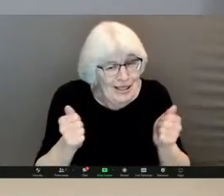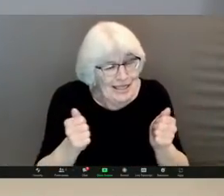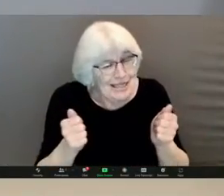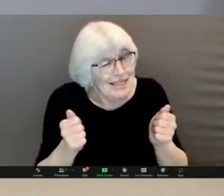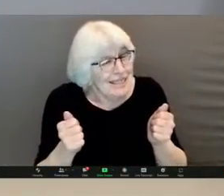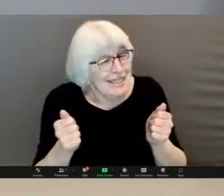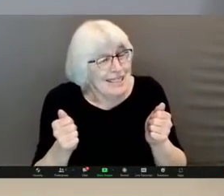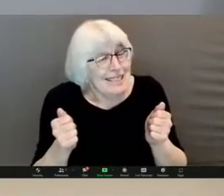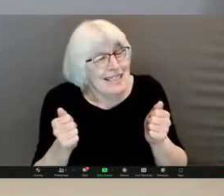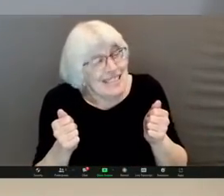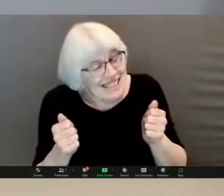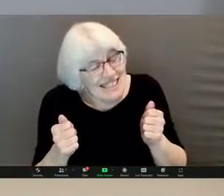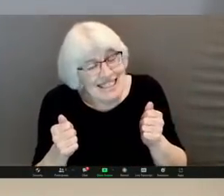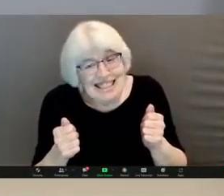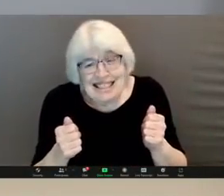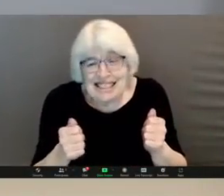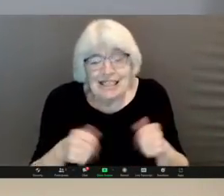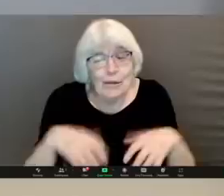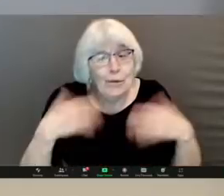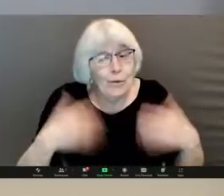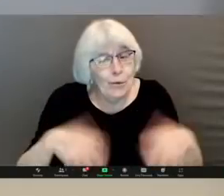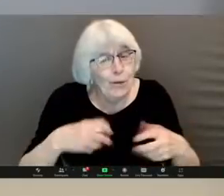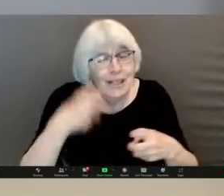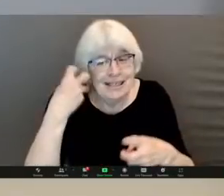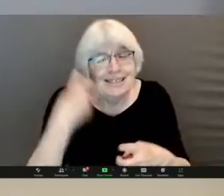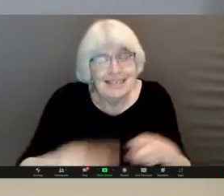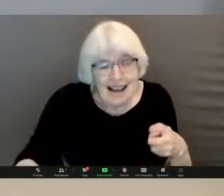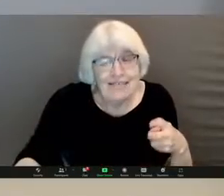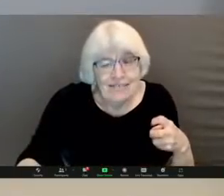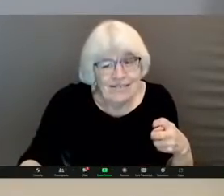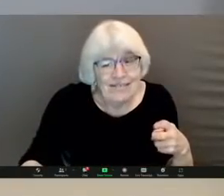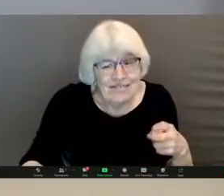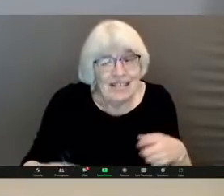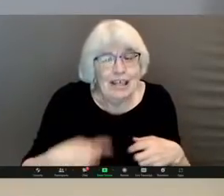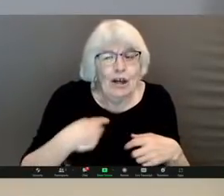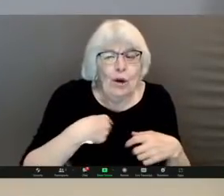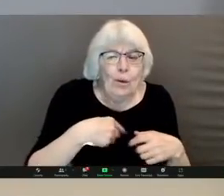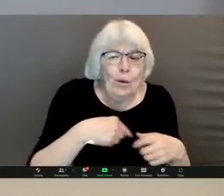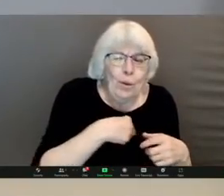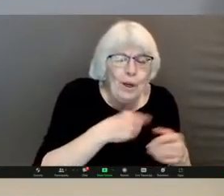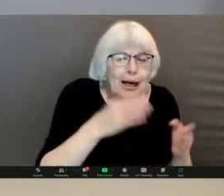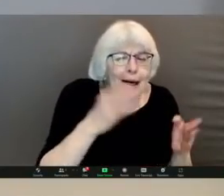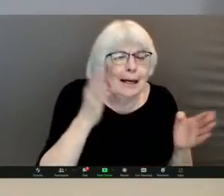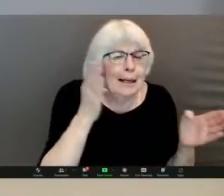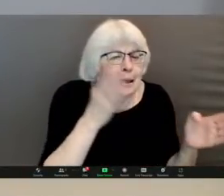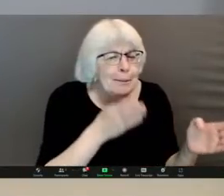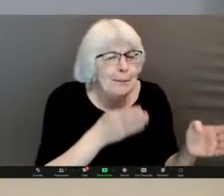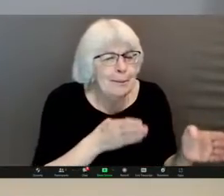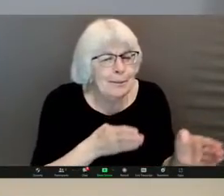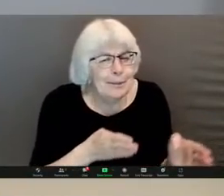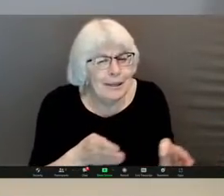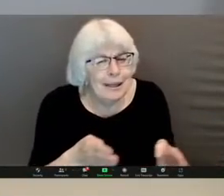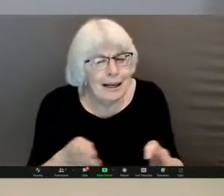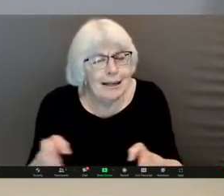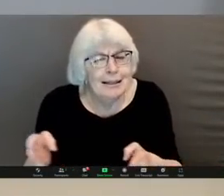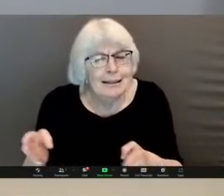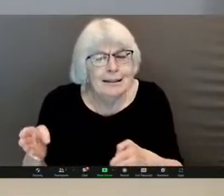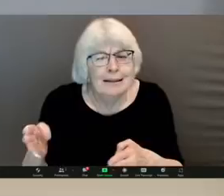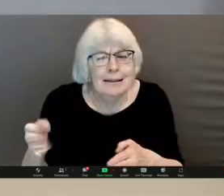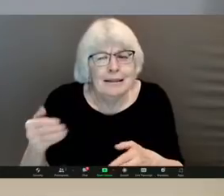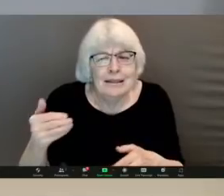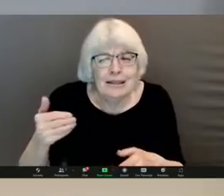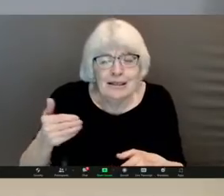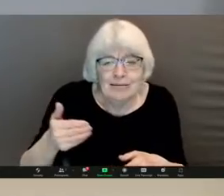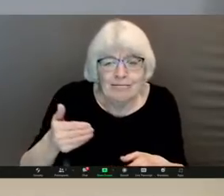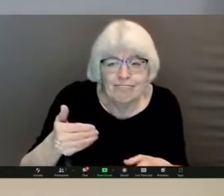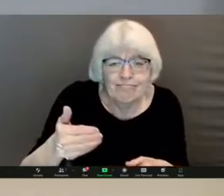towards a long-term in the next few months of what this could look like, I think this may be one additional